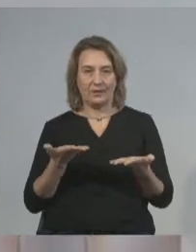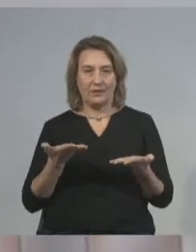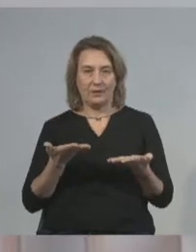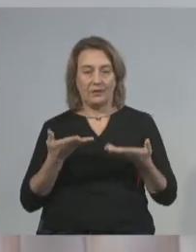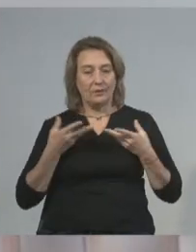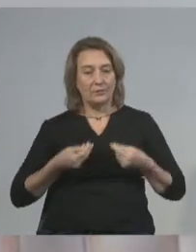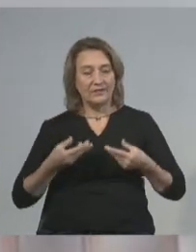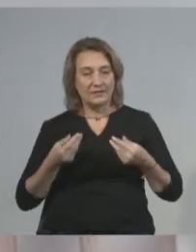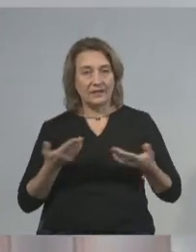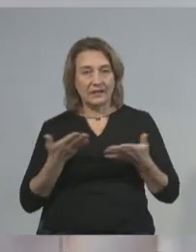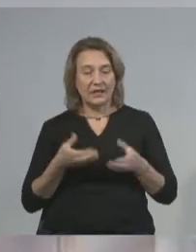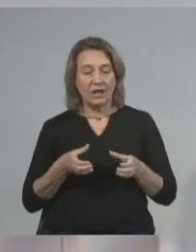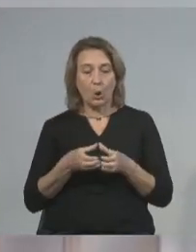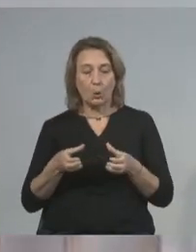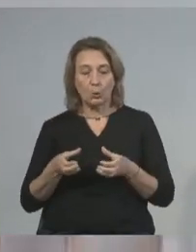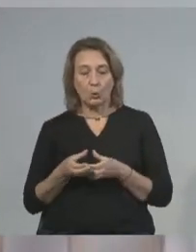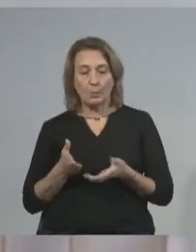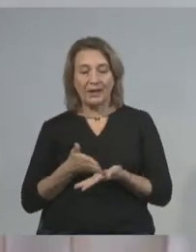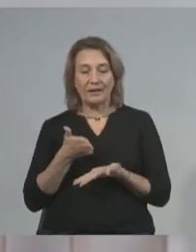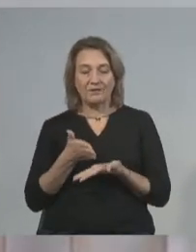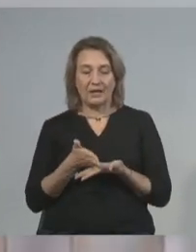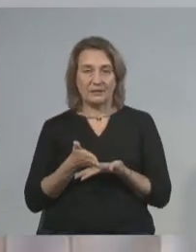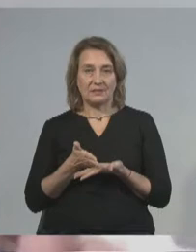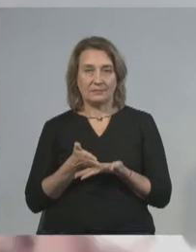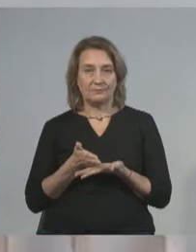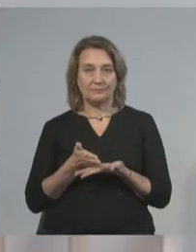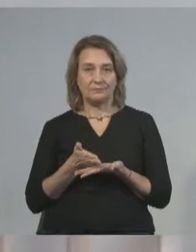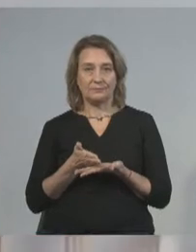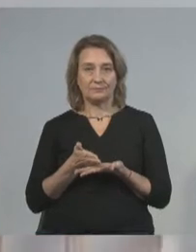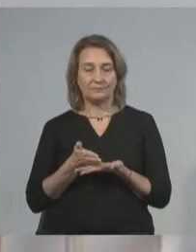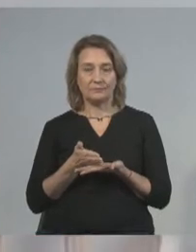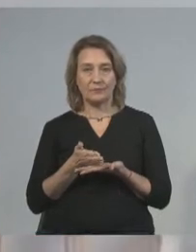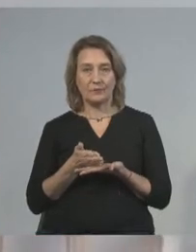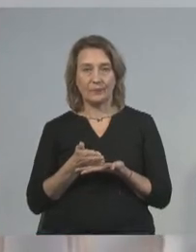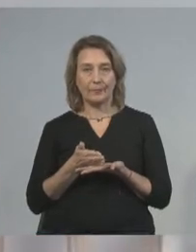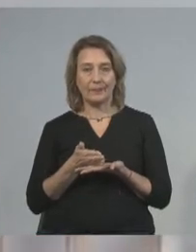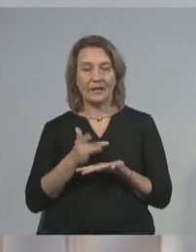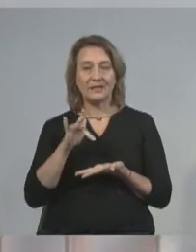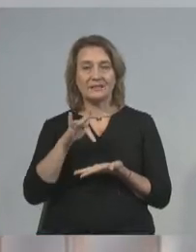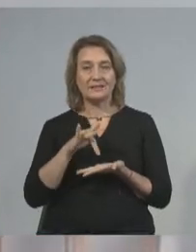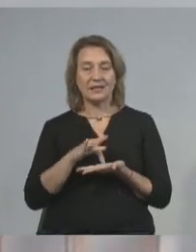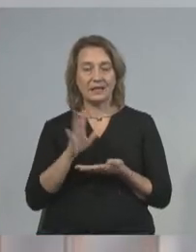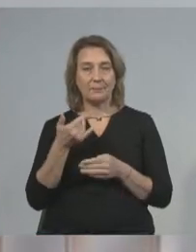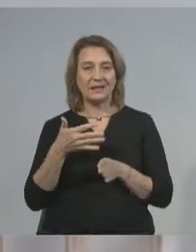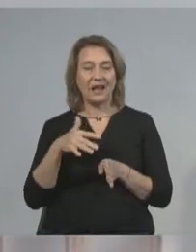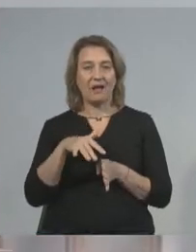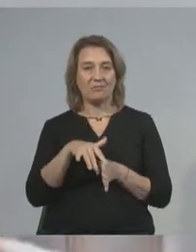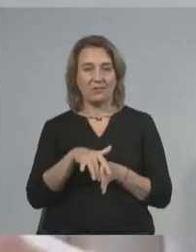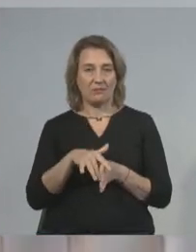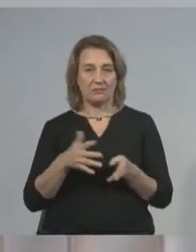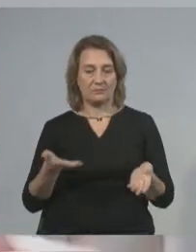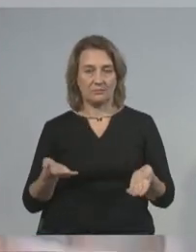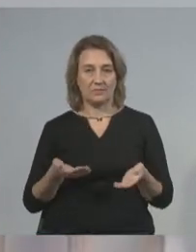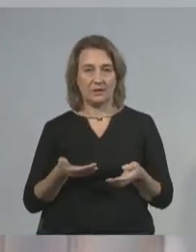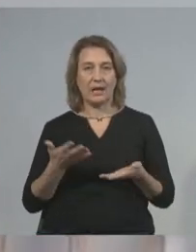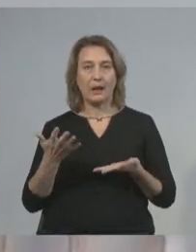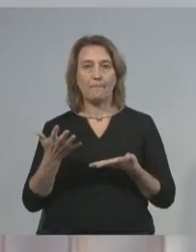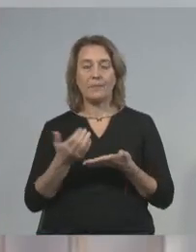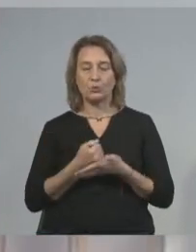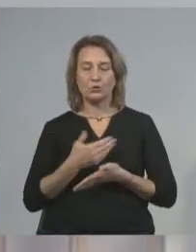have which vulnerabilities we have and which groups may be targeted